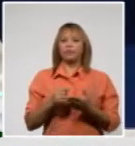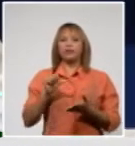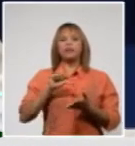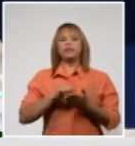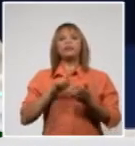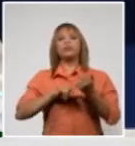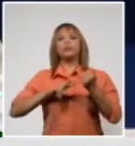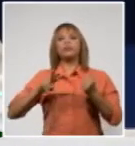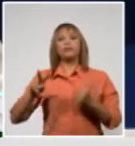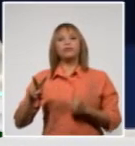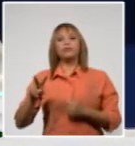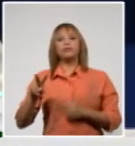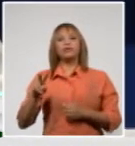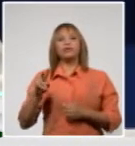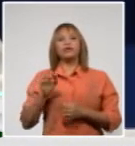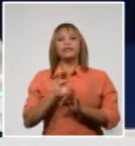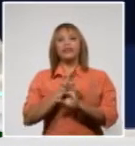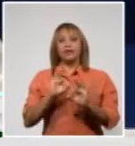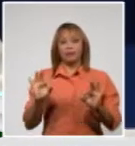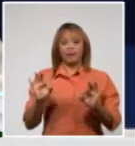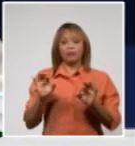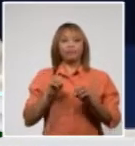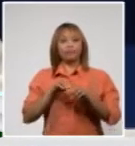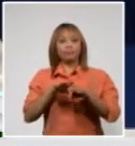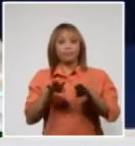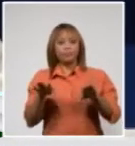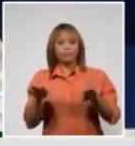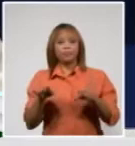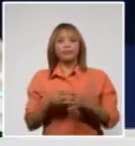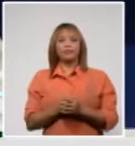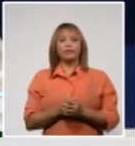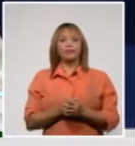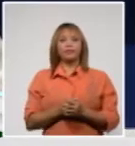796 in Villa Clara's Hygiene, Epidemiology and